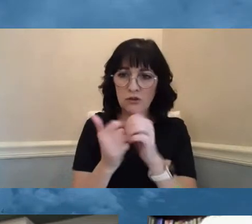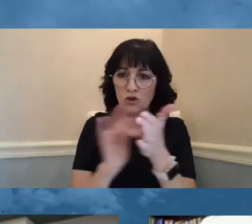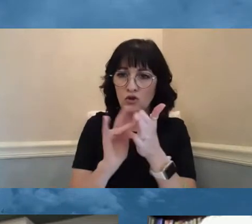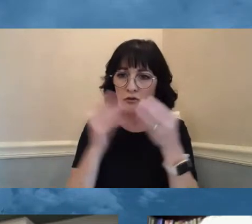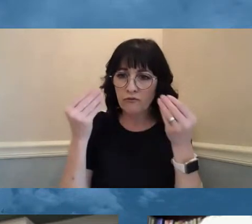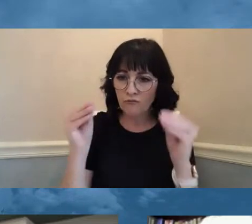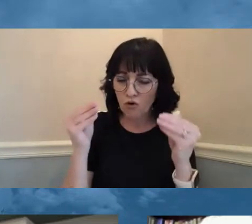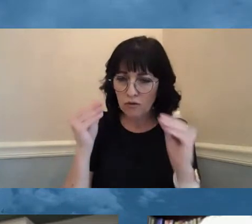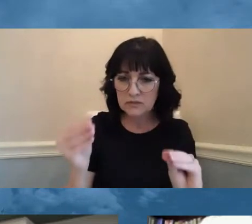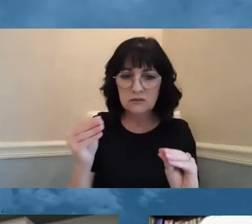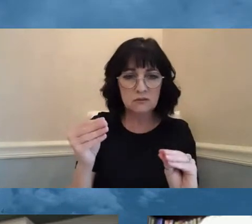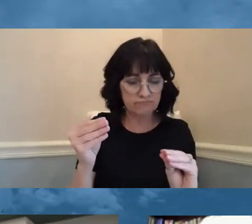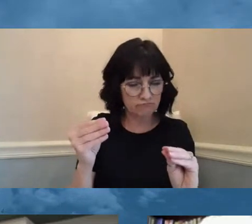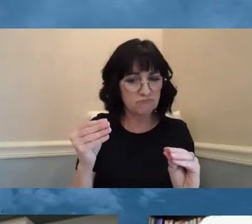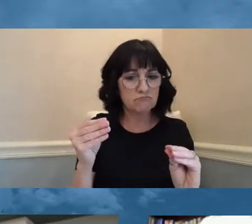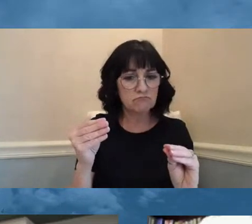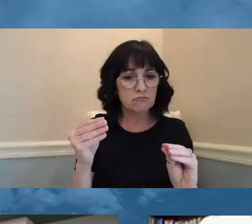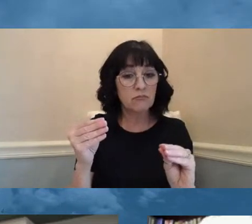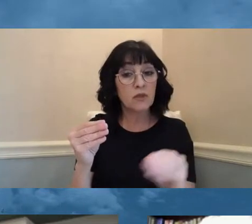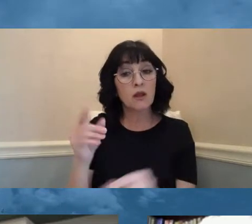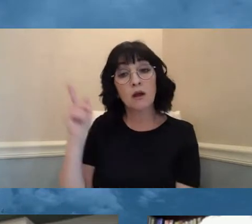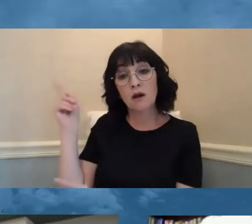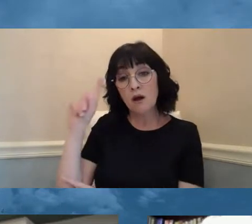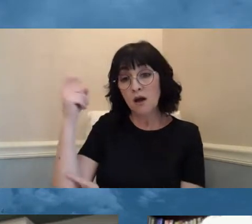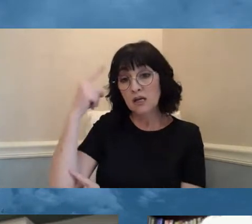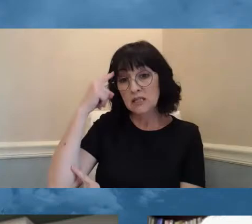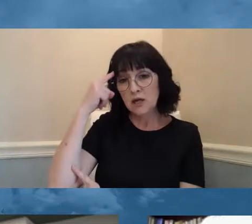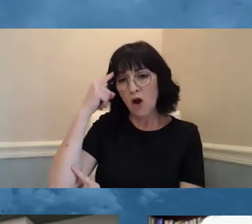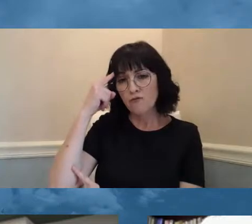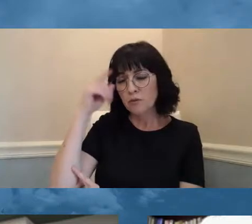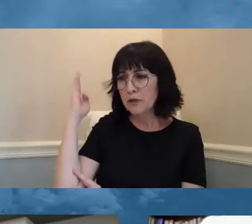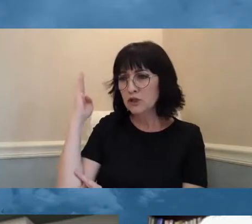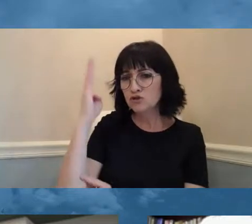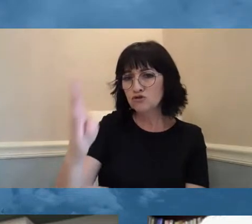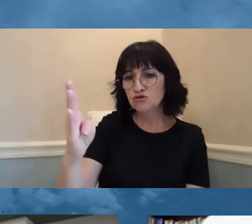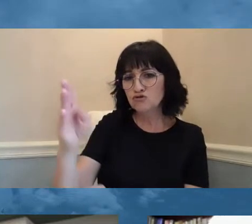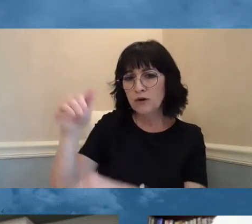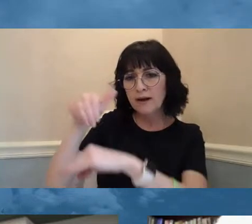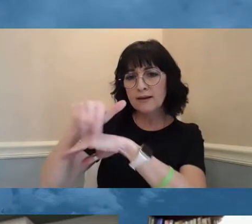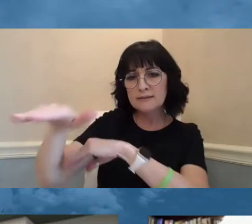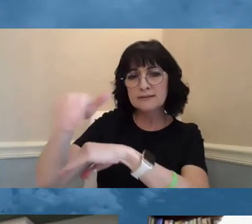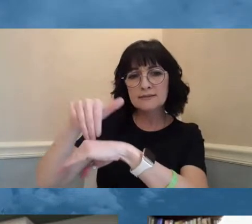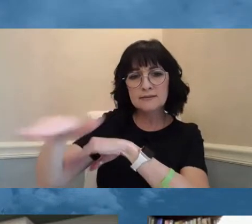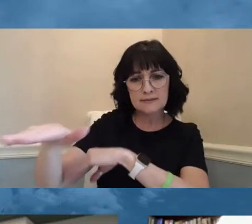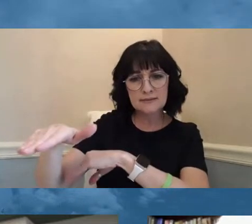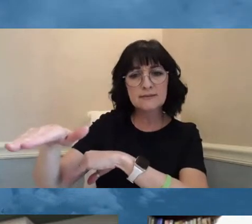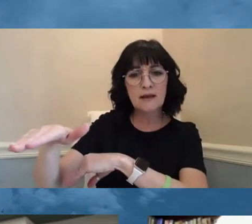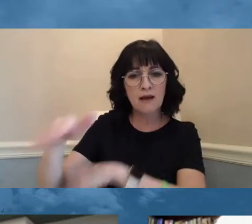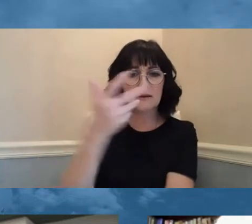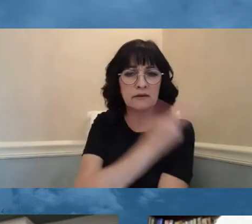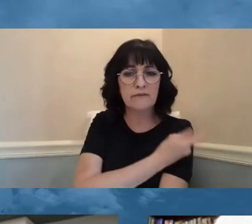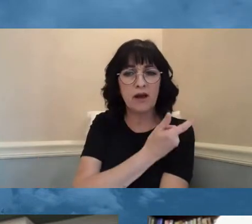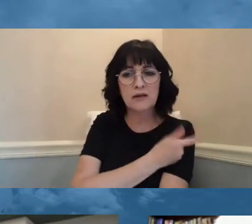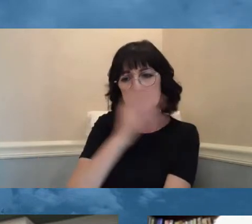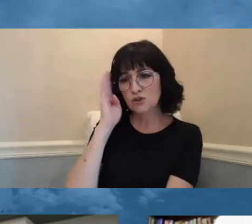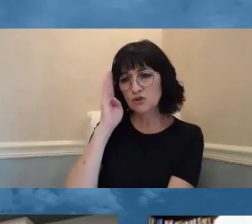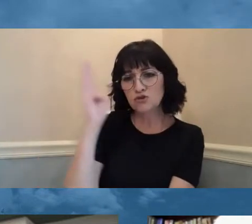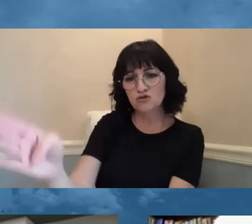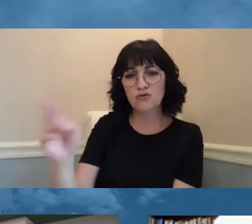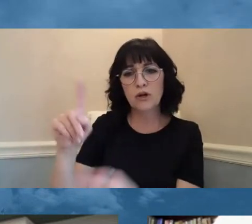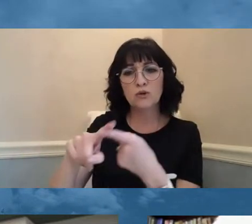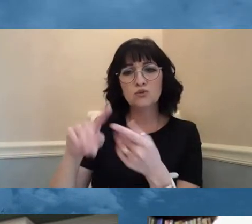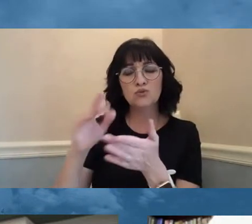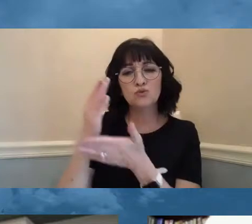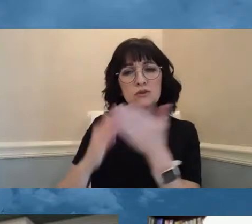federal government. We've, as a state, have gone out and signed up people, knocked on doors, got people to